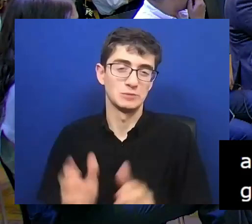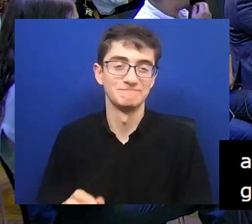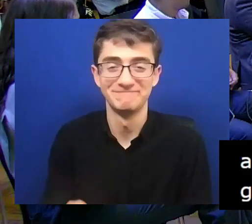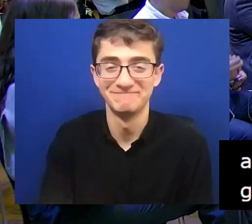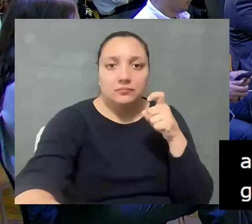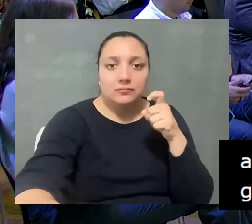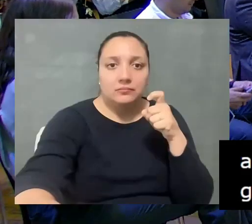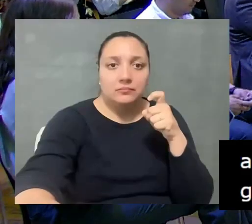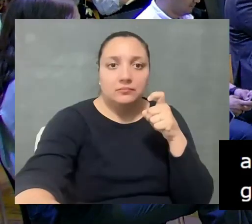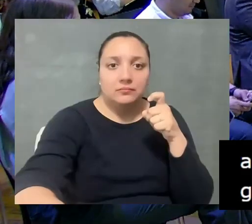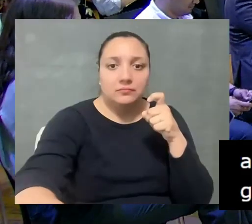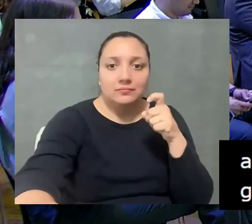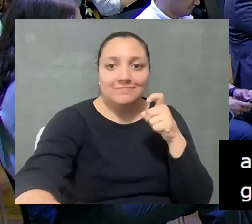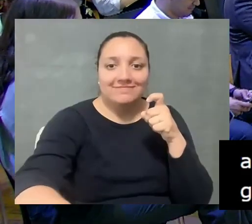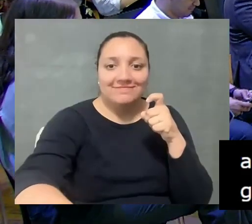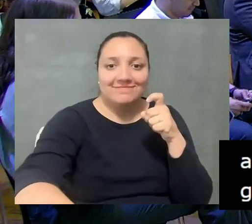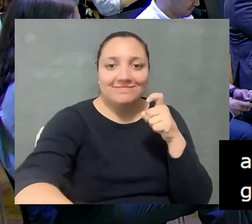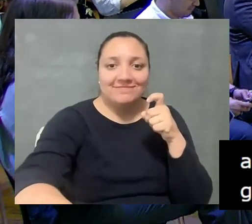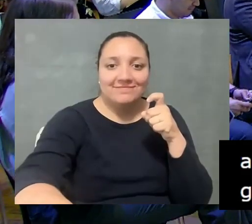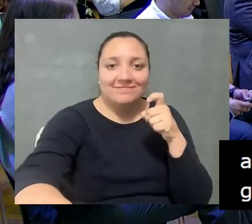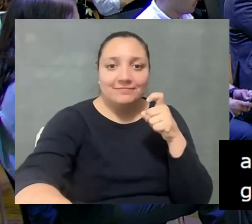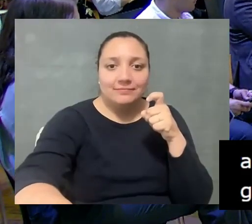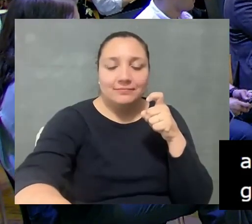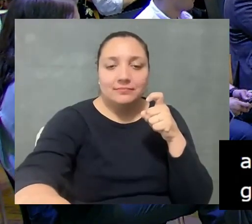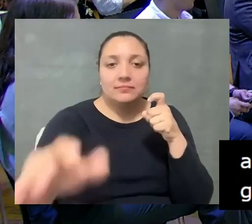Thank you, Maddie. Again,